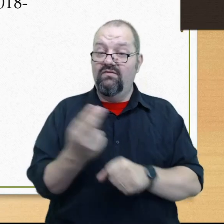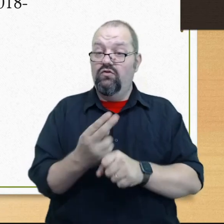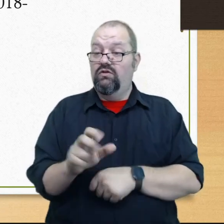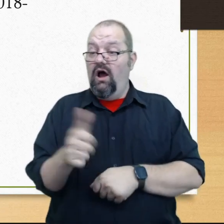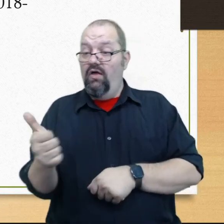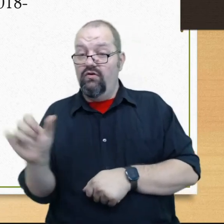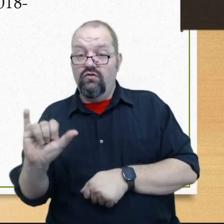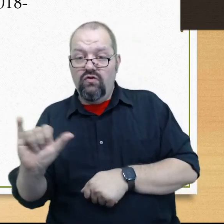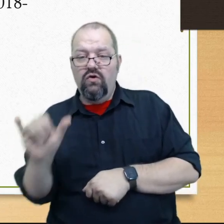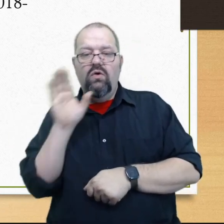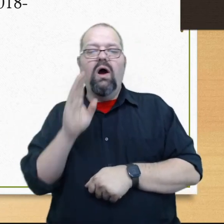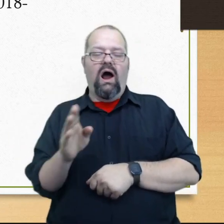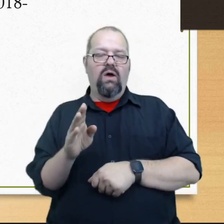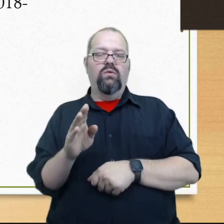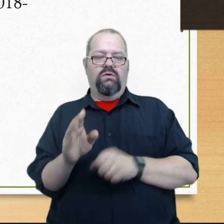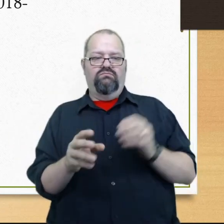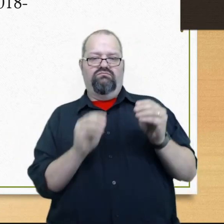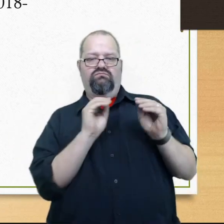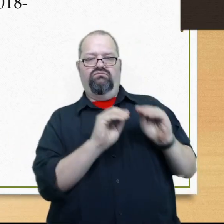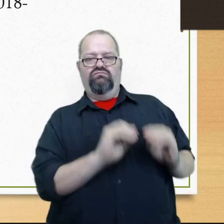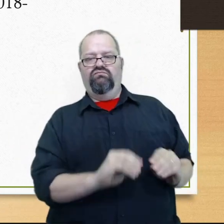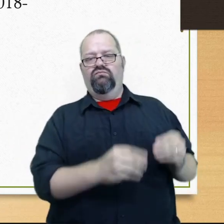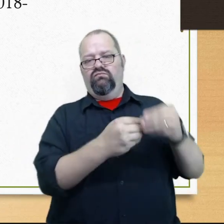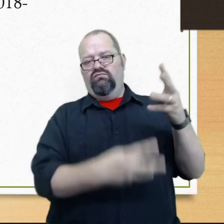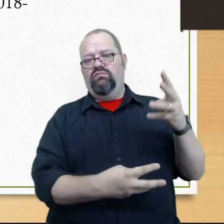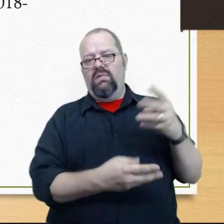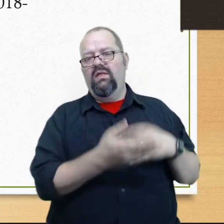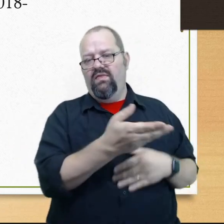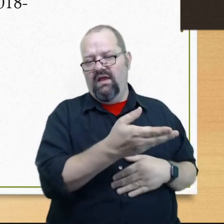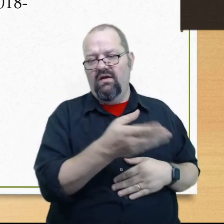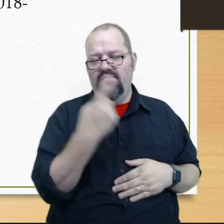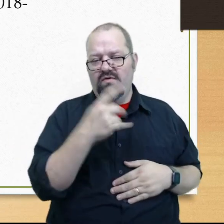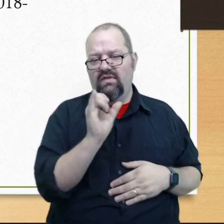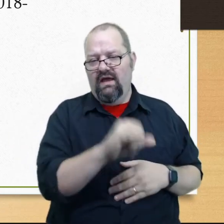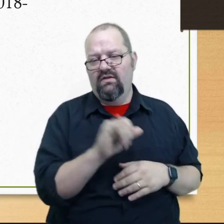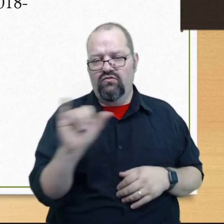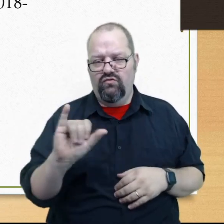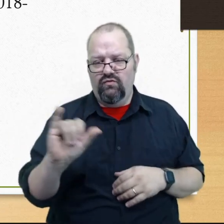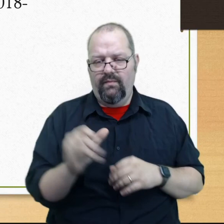in-text citations throughout my video and included a Works Cited entry for them here.